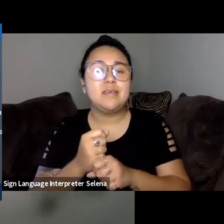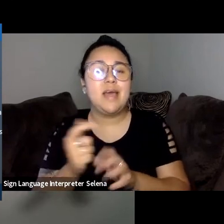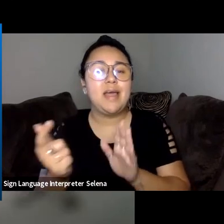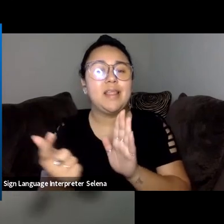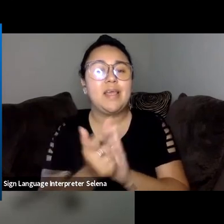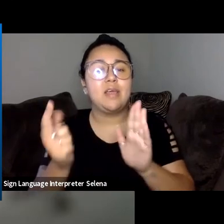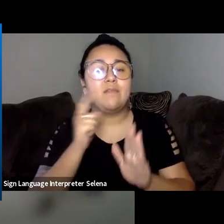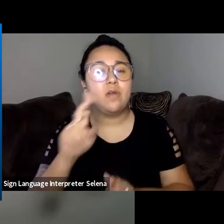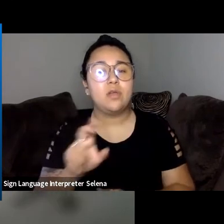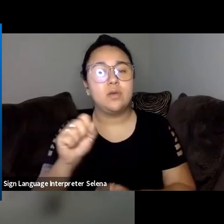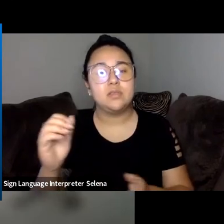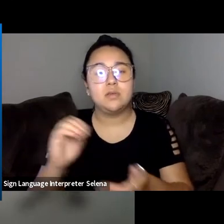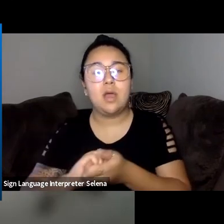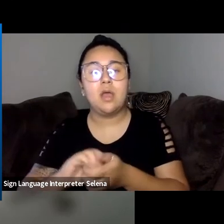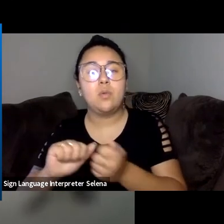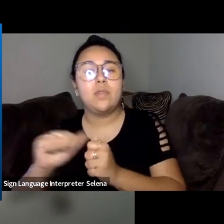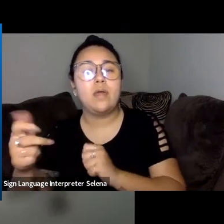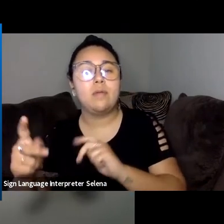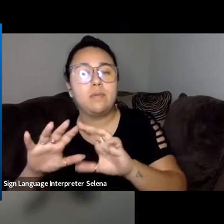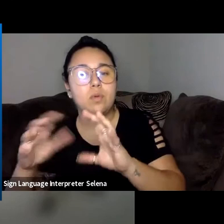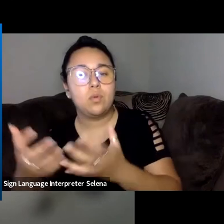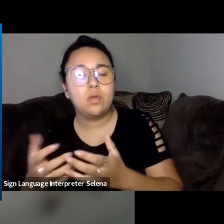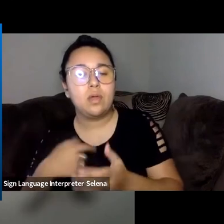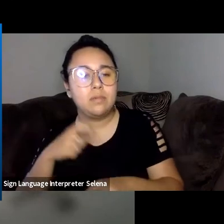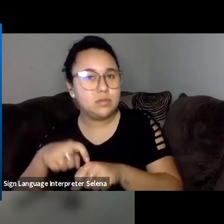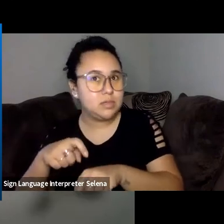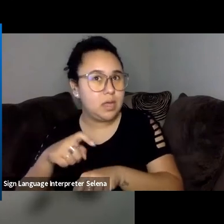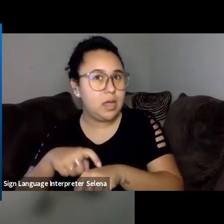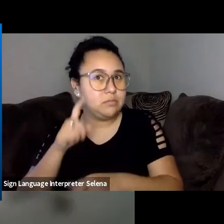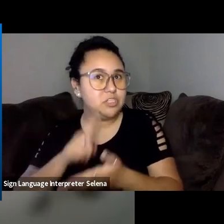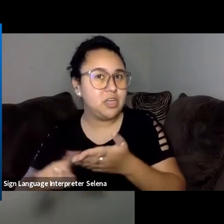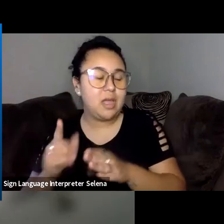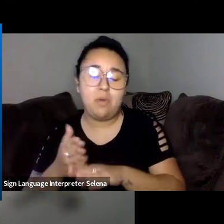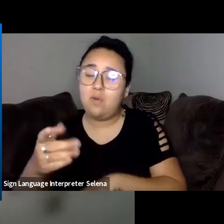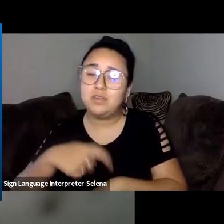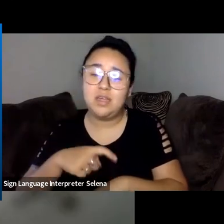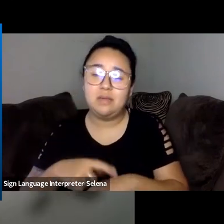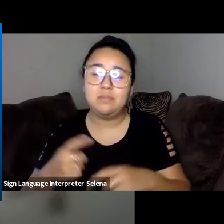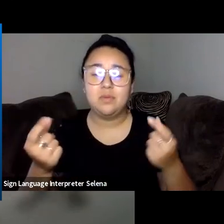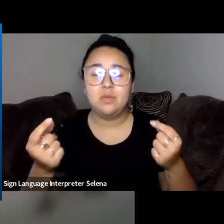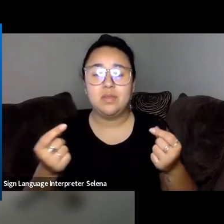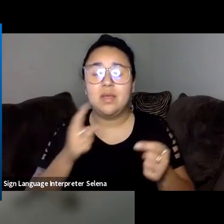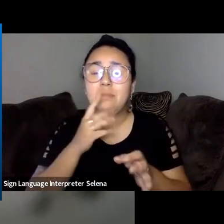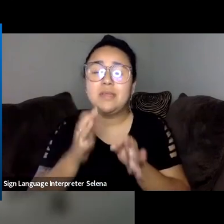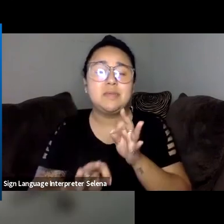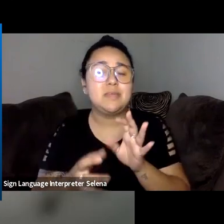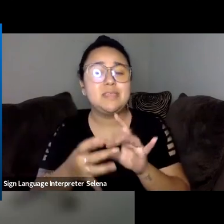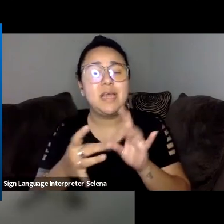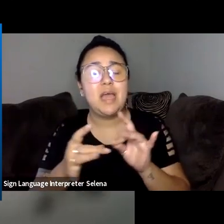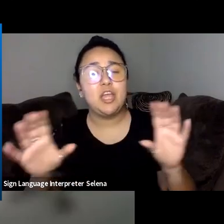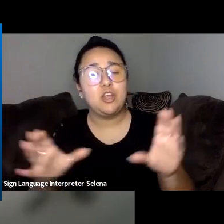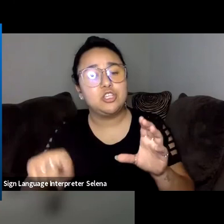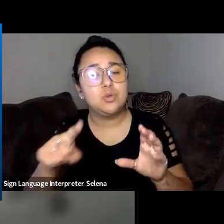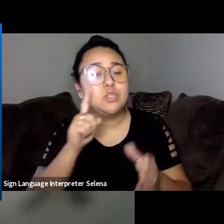solidarity with others around the world. I'm doing a time check and I am over time, so I'm gonna simply say that I would encourage you